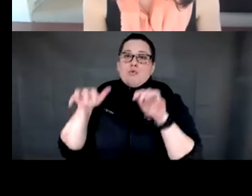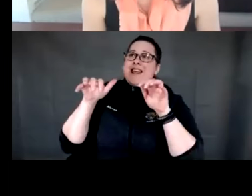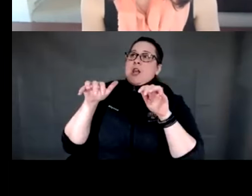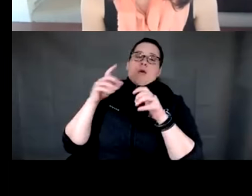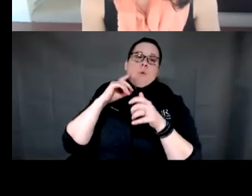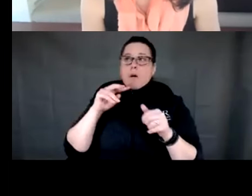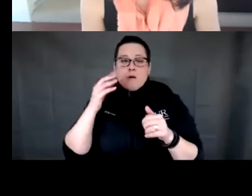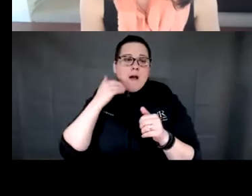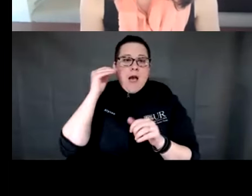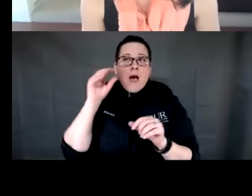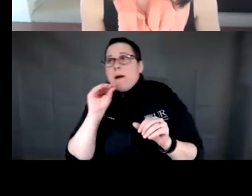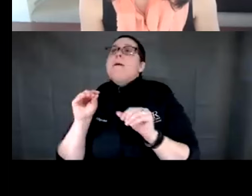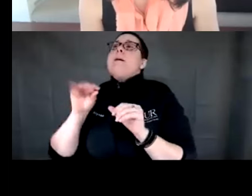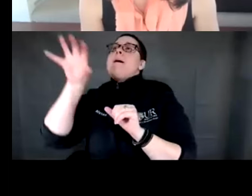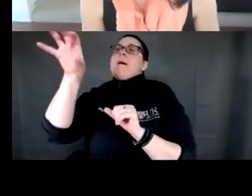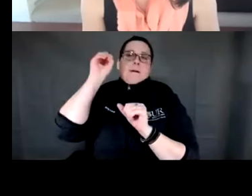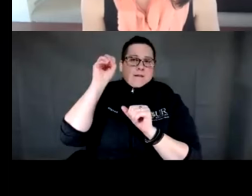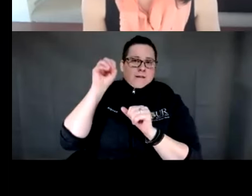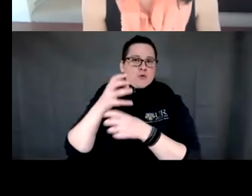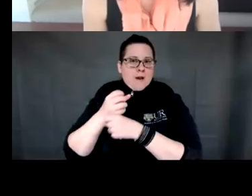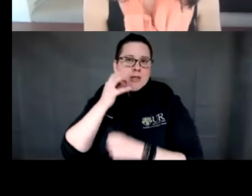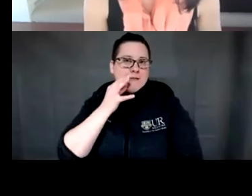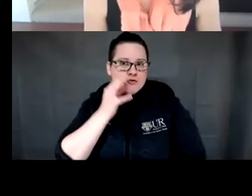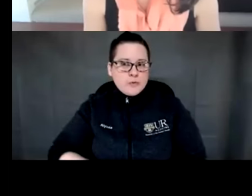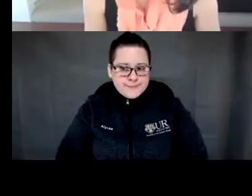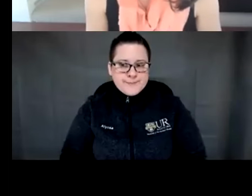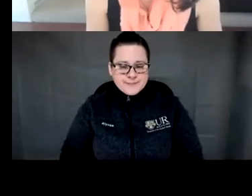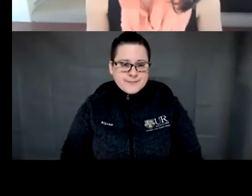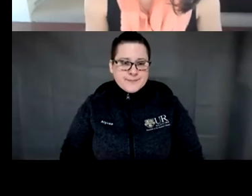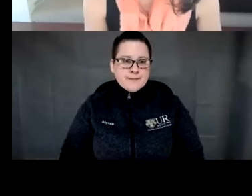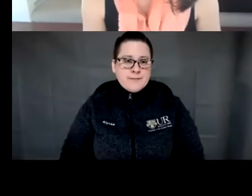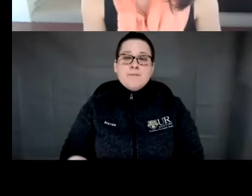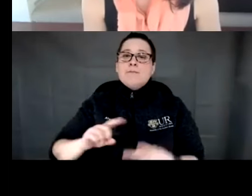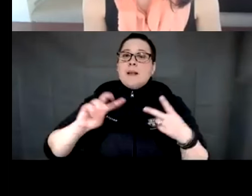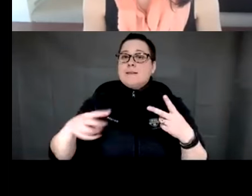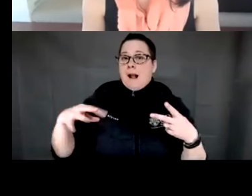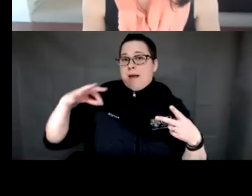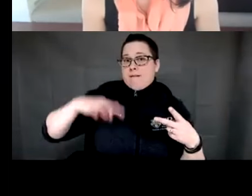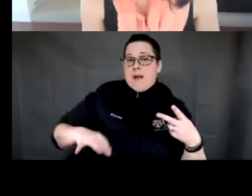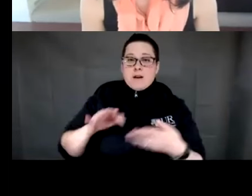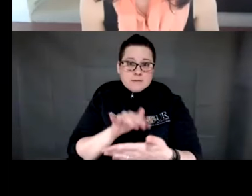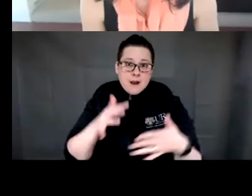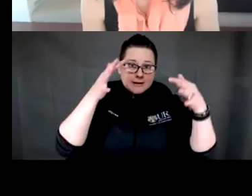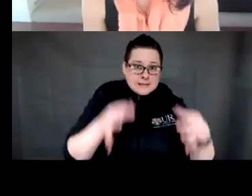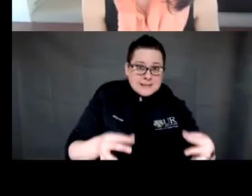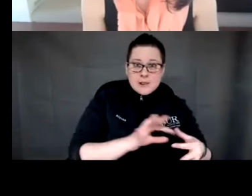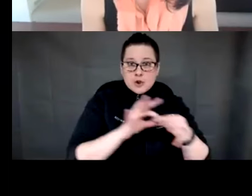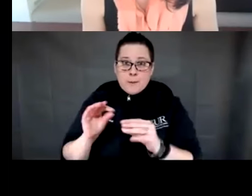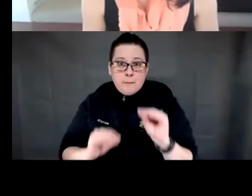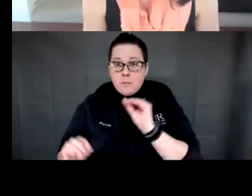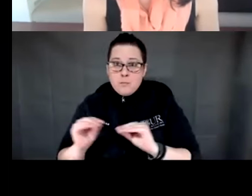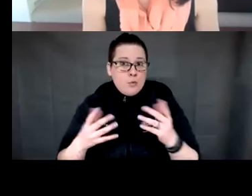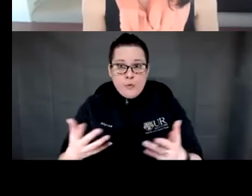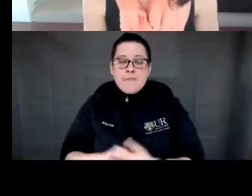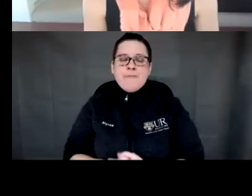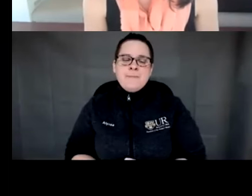its head to the right place to acquire the fruit. A second advantage of studying decisions in the context of movements